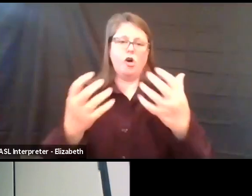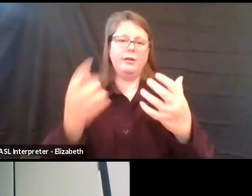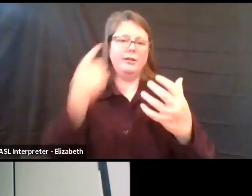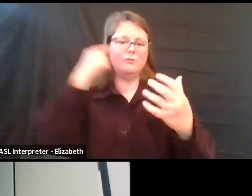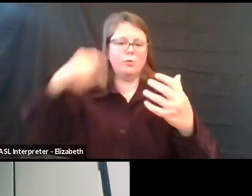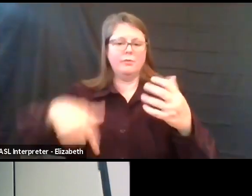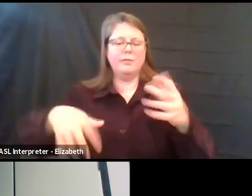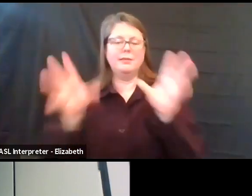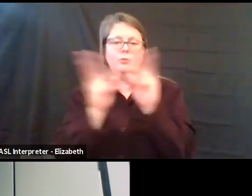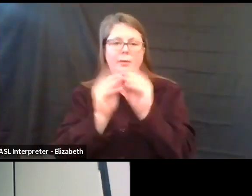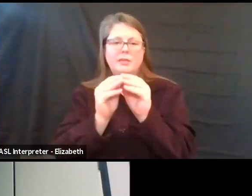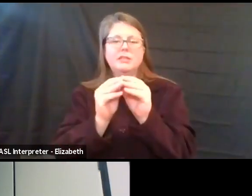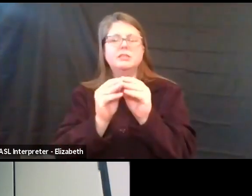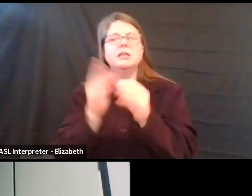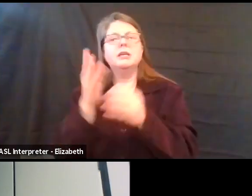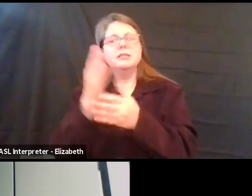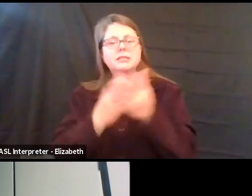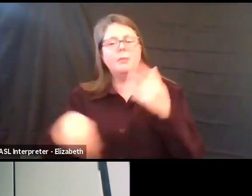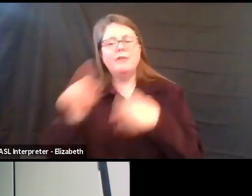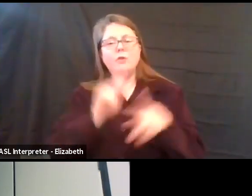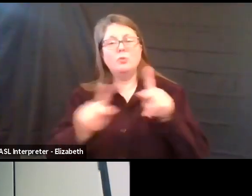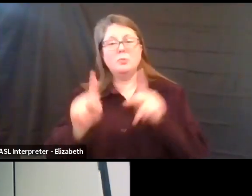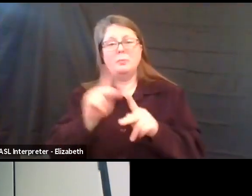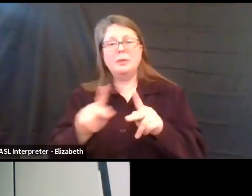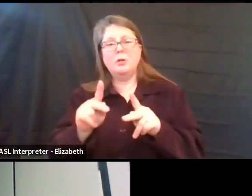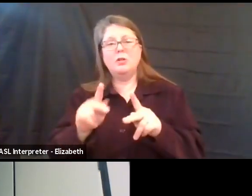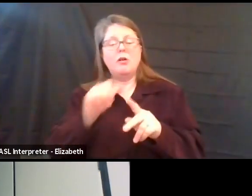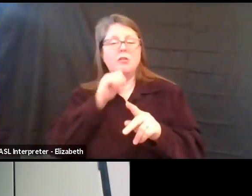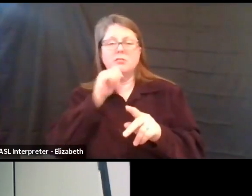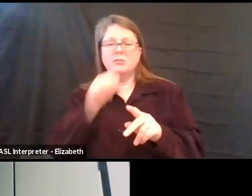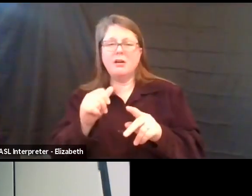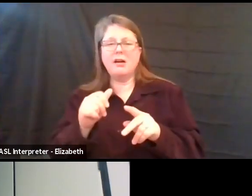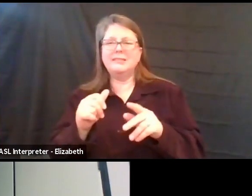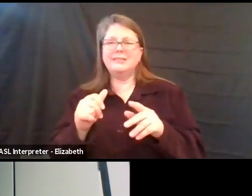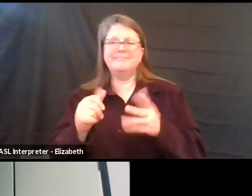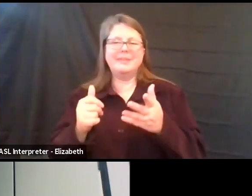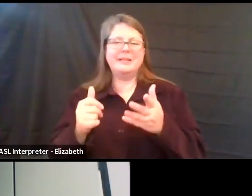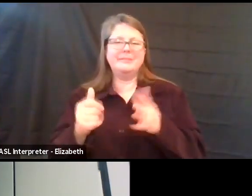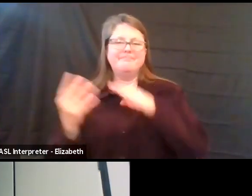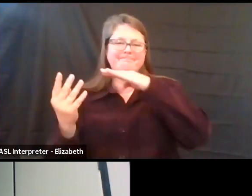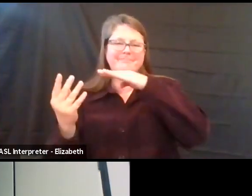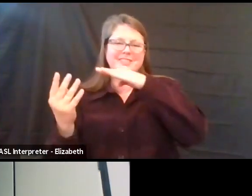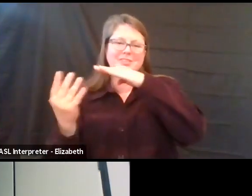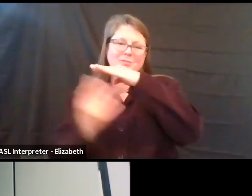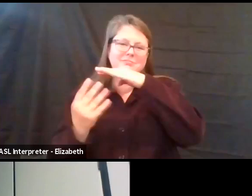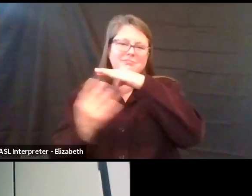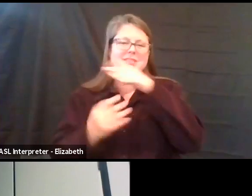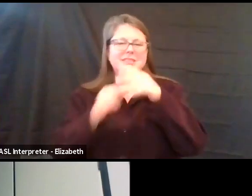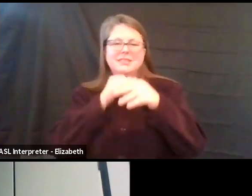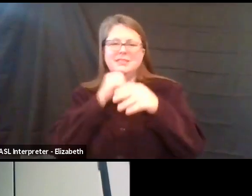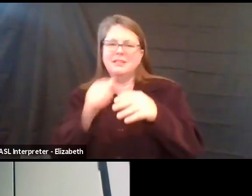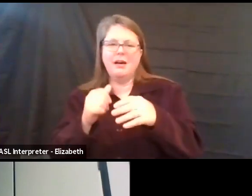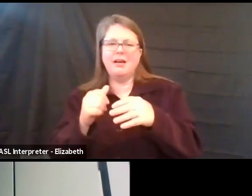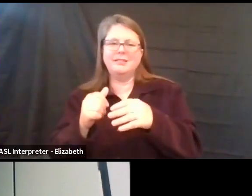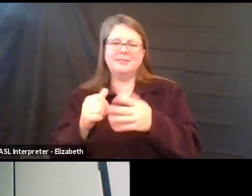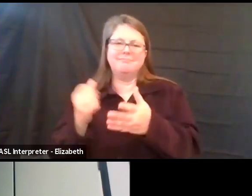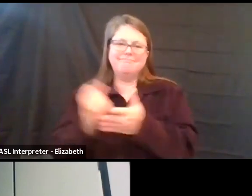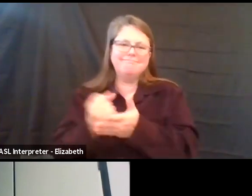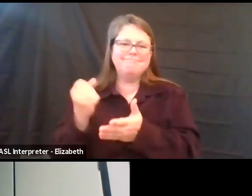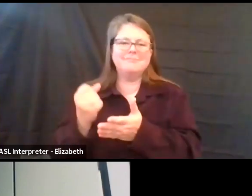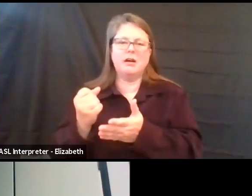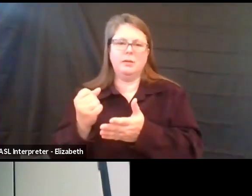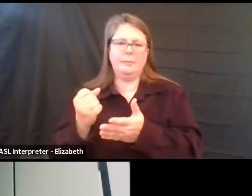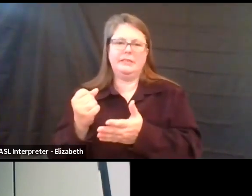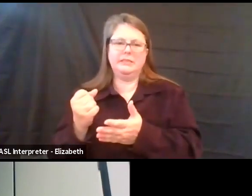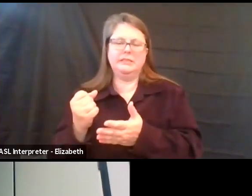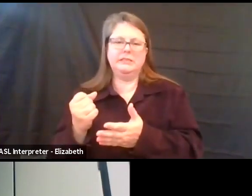be documented. Who is eligible for FEMA assistance? And is there, if you are eligible, is there any reason